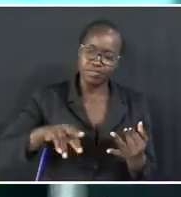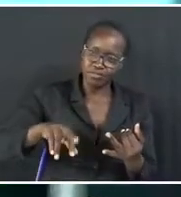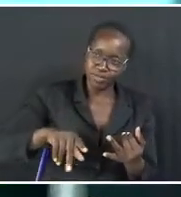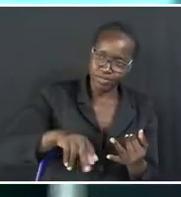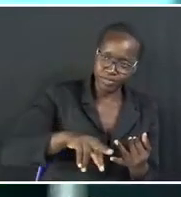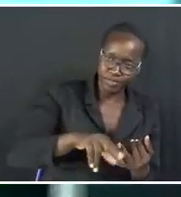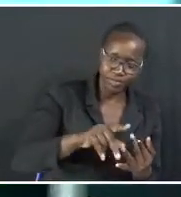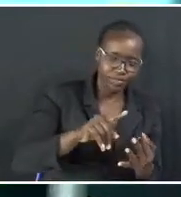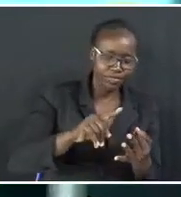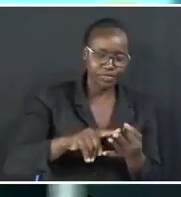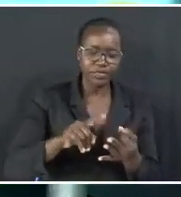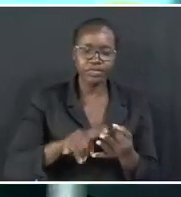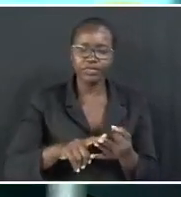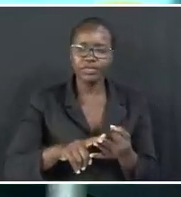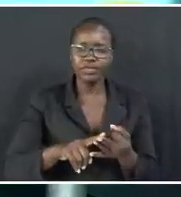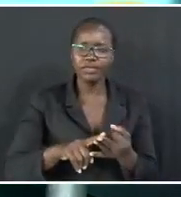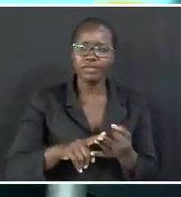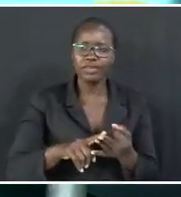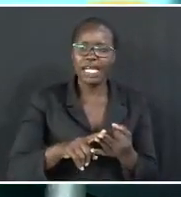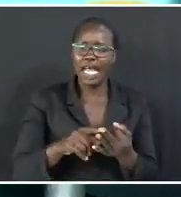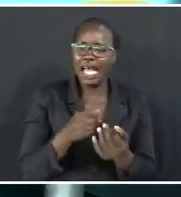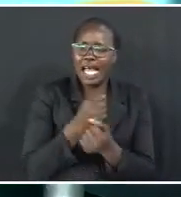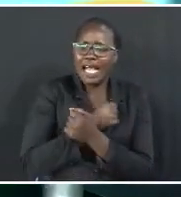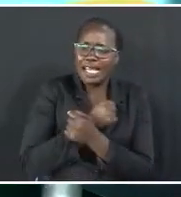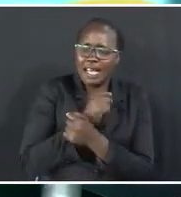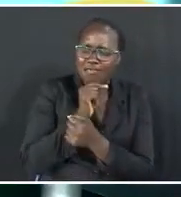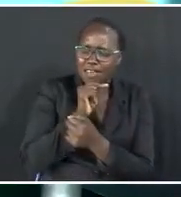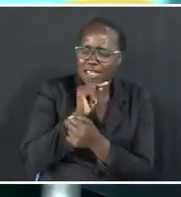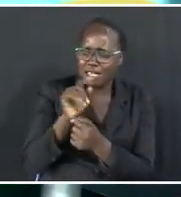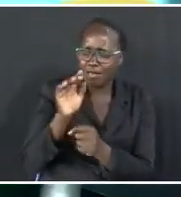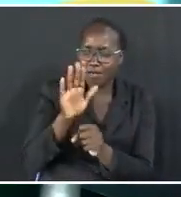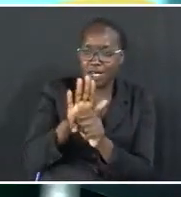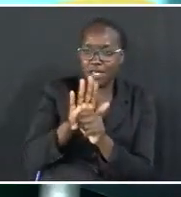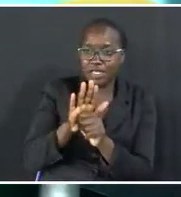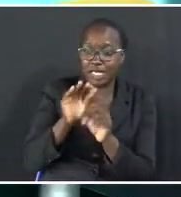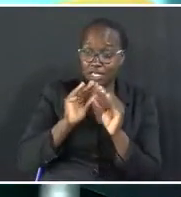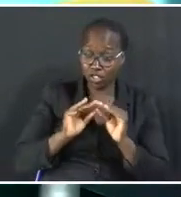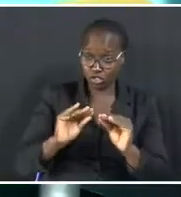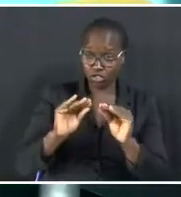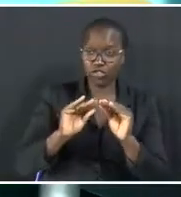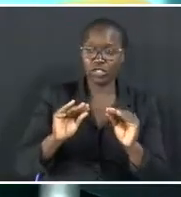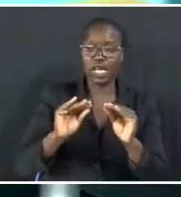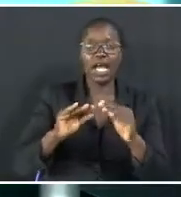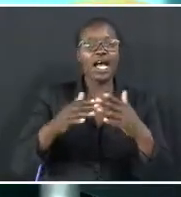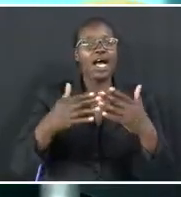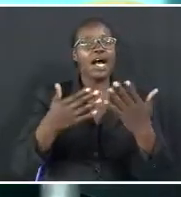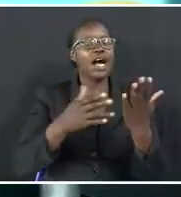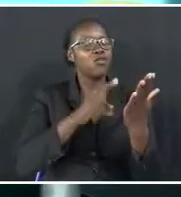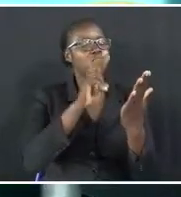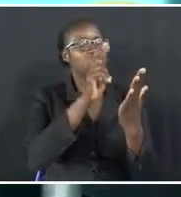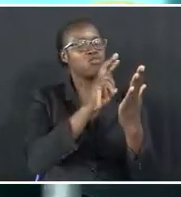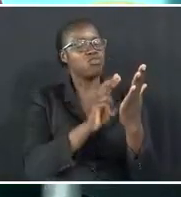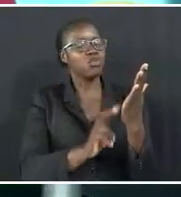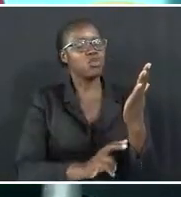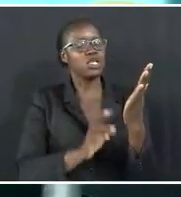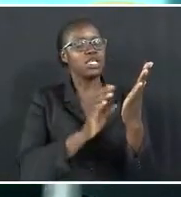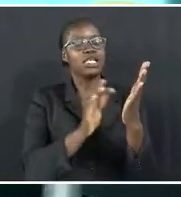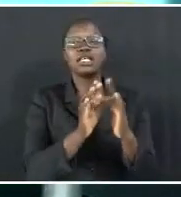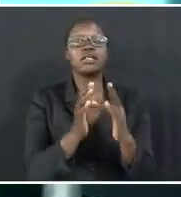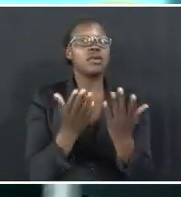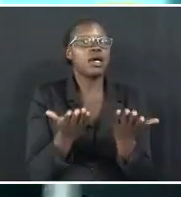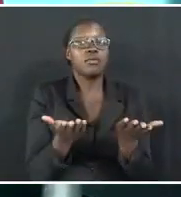walk. She loved him so much that she taught him how to read the